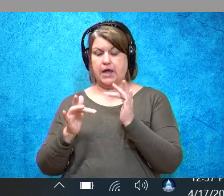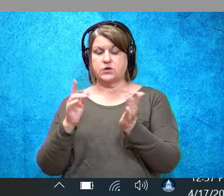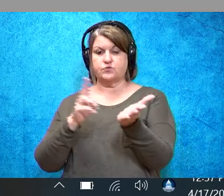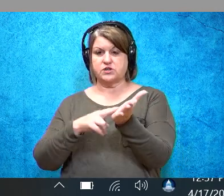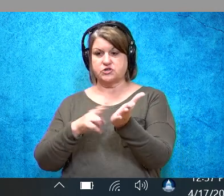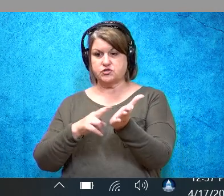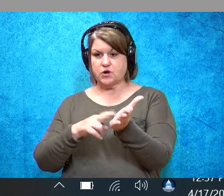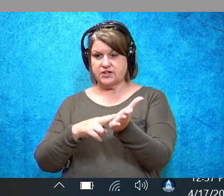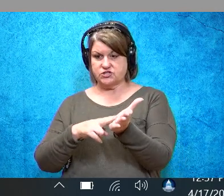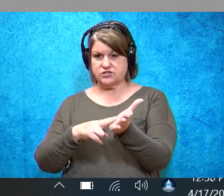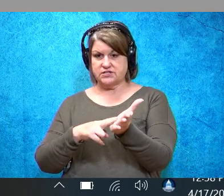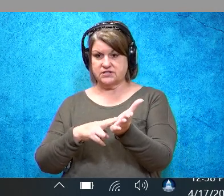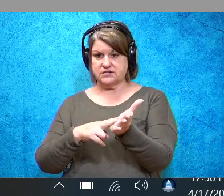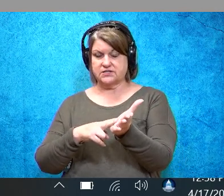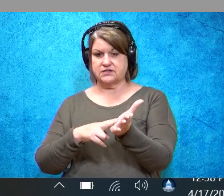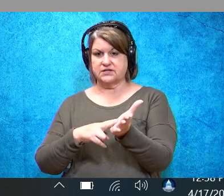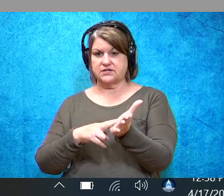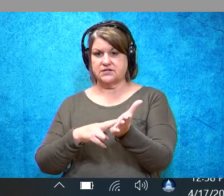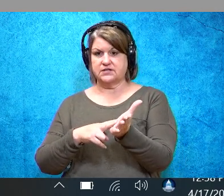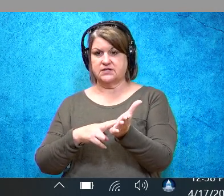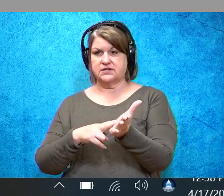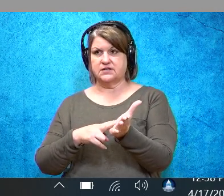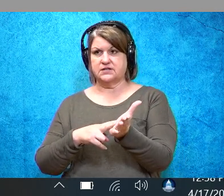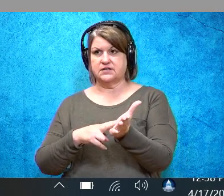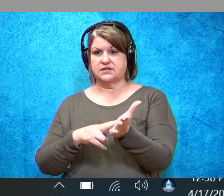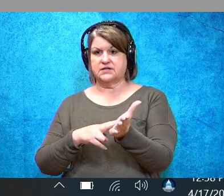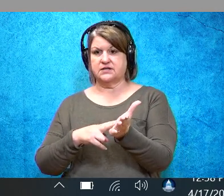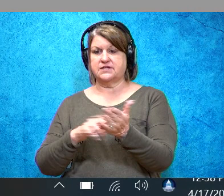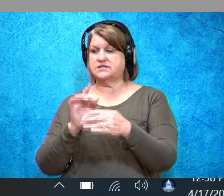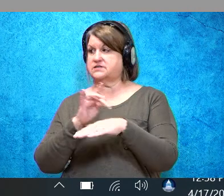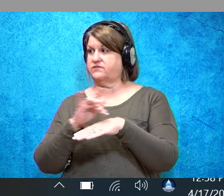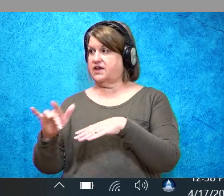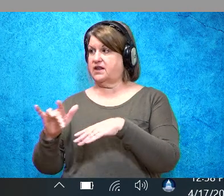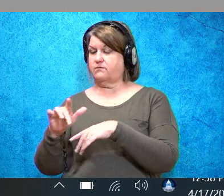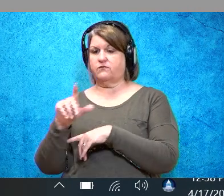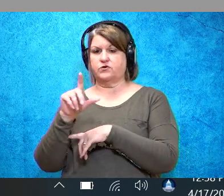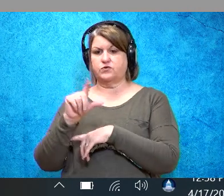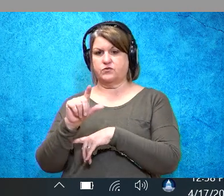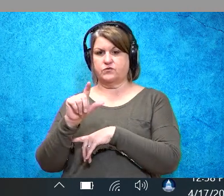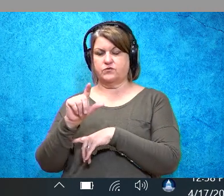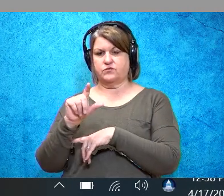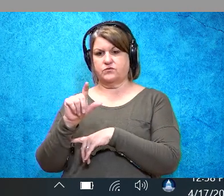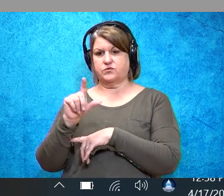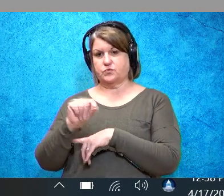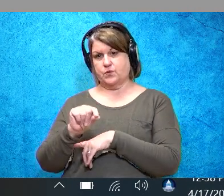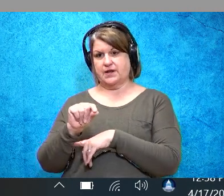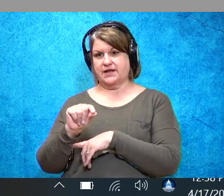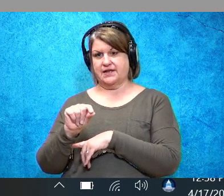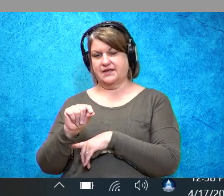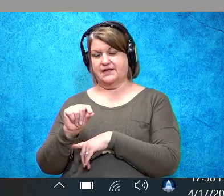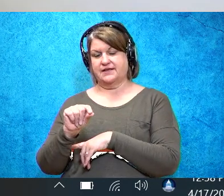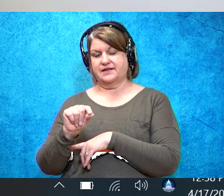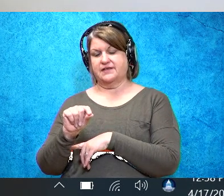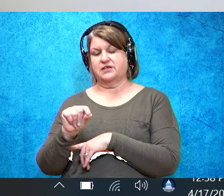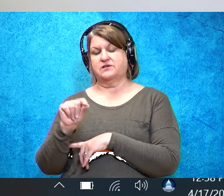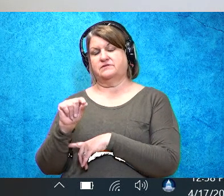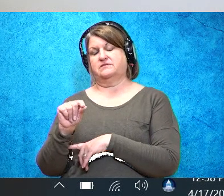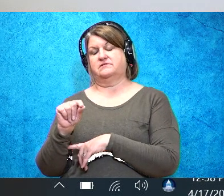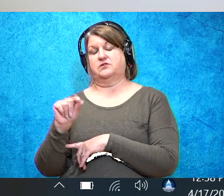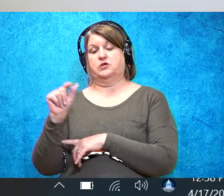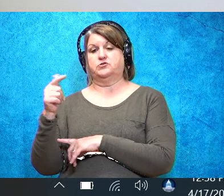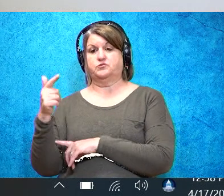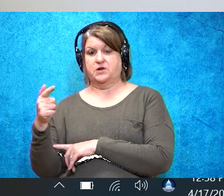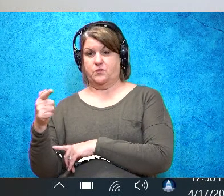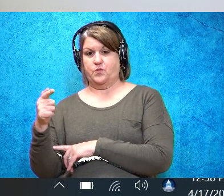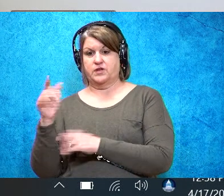online registration is open for the 2021 school year. So click on online